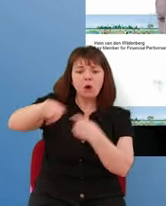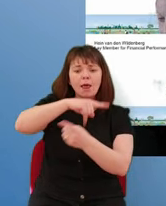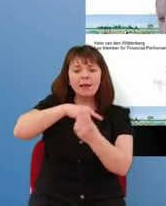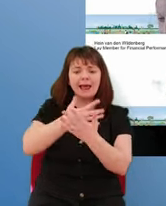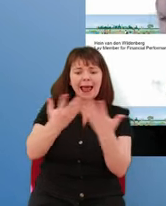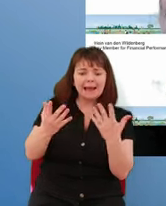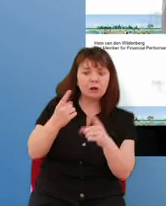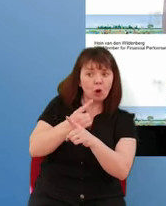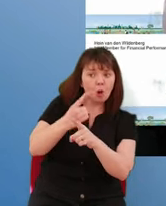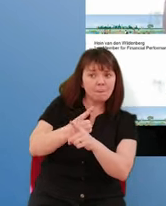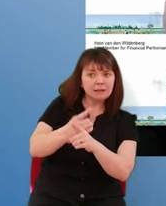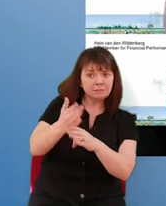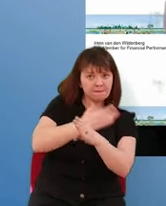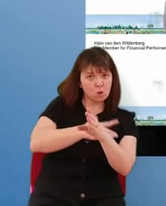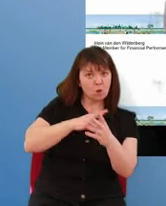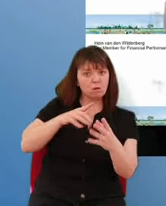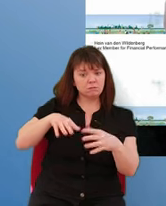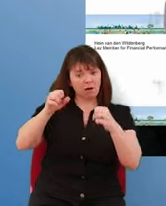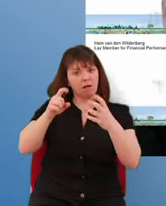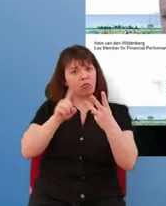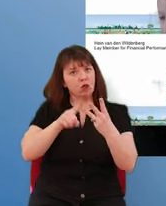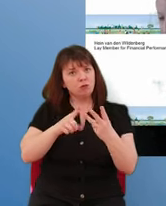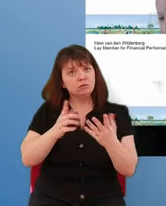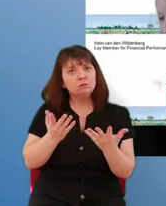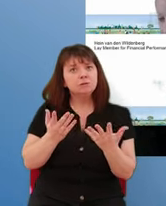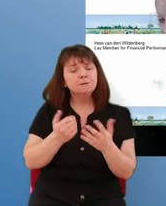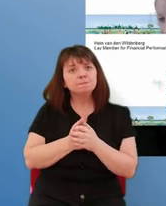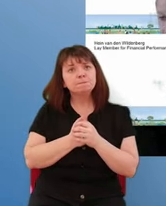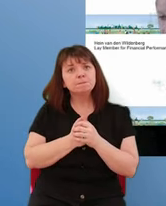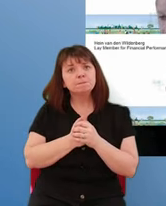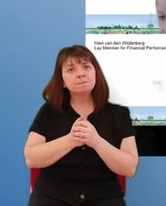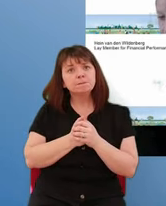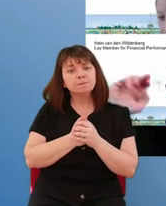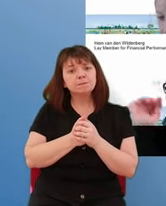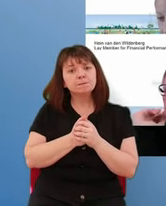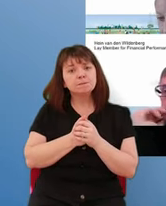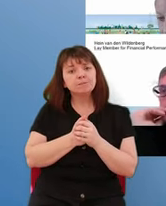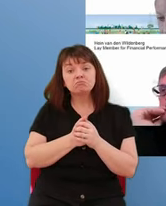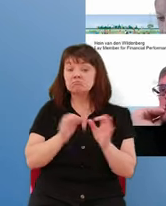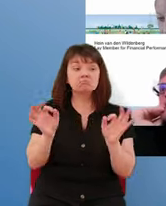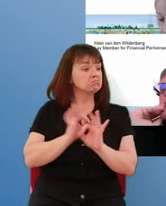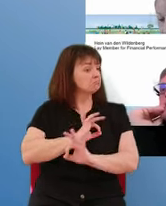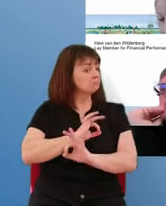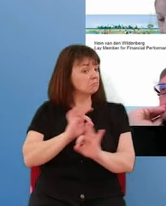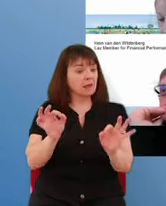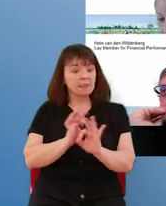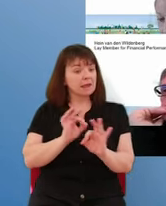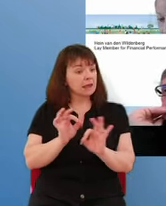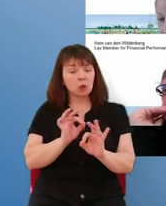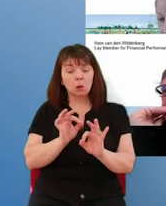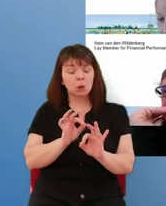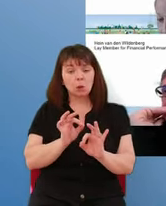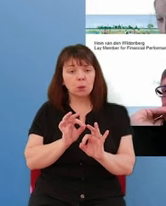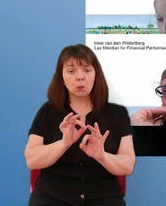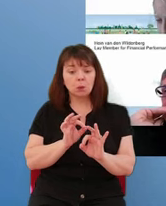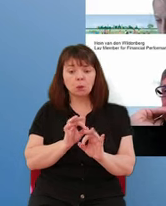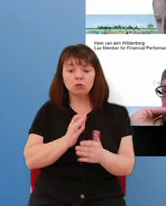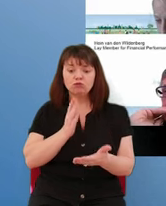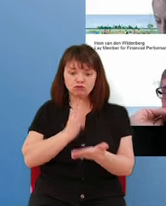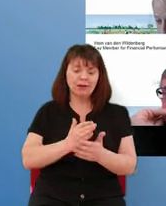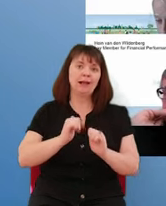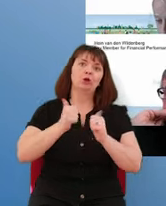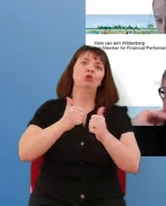No, it's really good to see some green ratings coming through rather than doom and gloom all the time. So